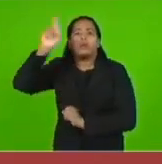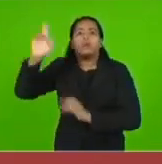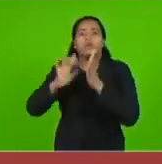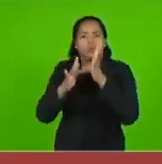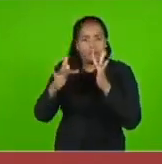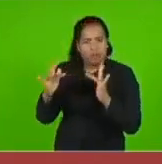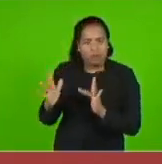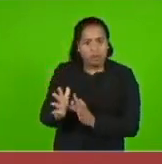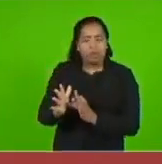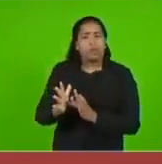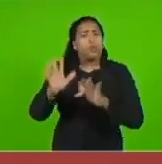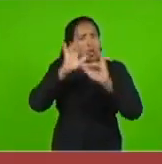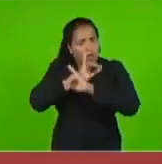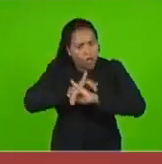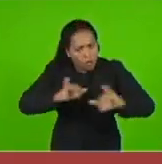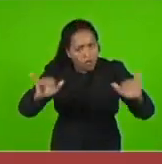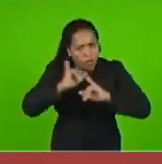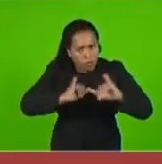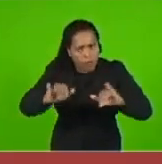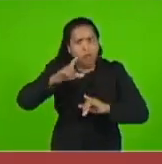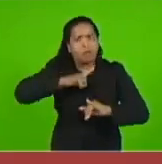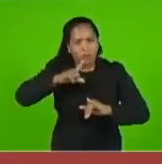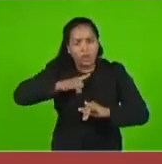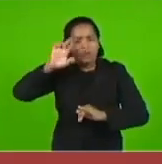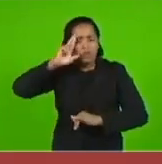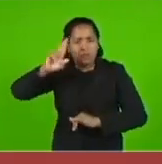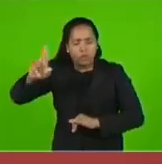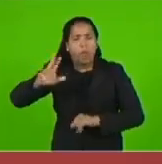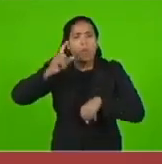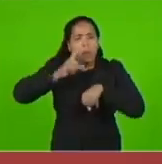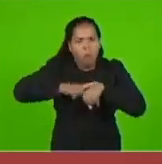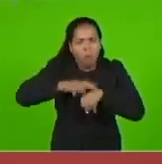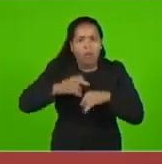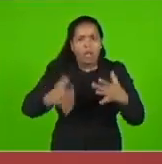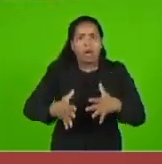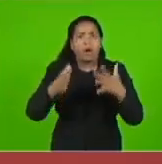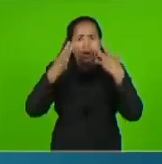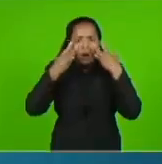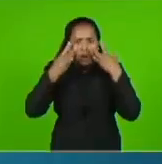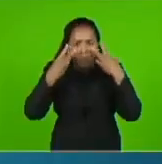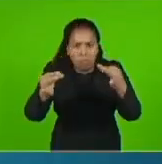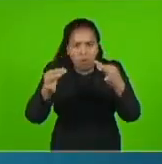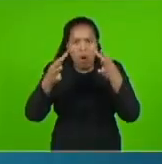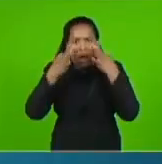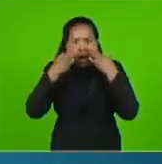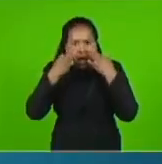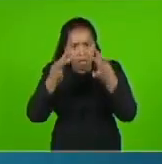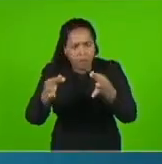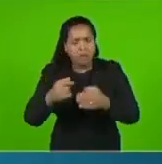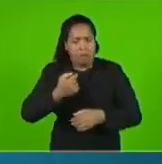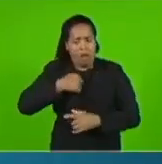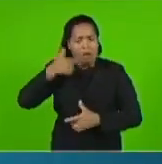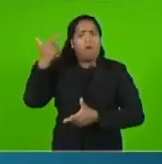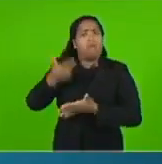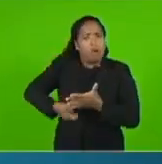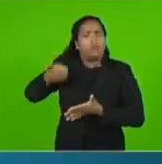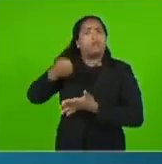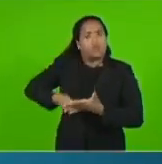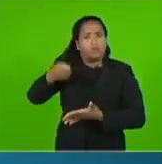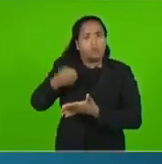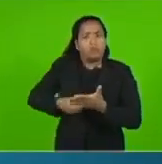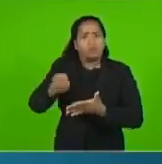prophecy of the Lord Jesus. It is thing that is say about Jesus. I tell everyone, be vigilant. It's not only for me.